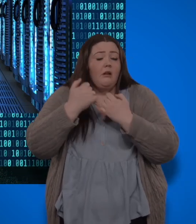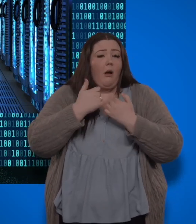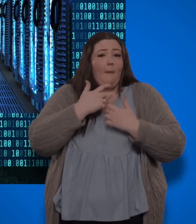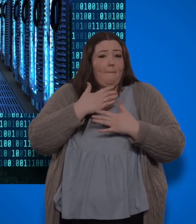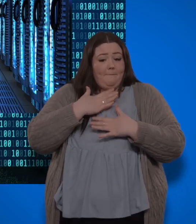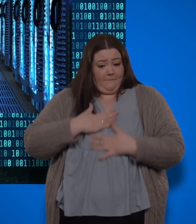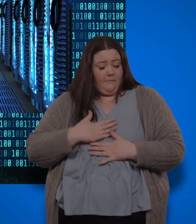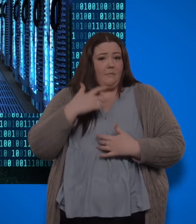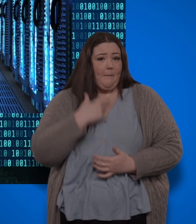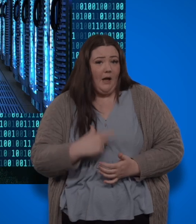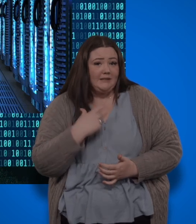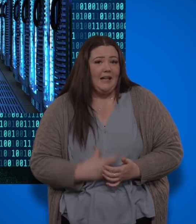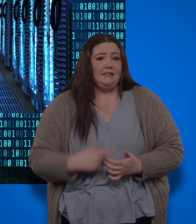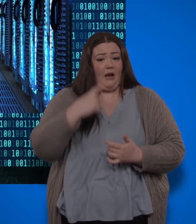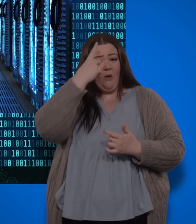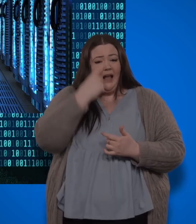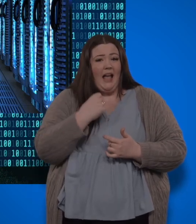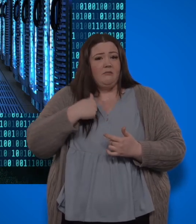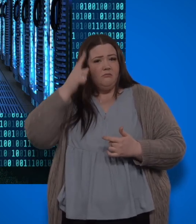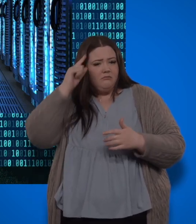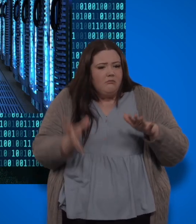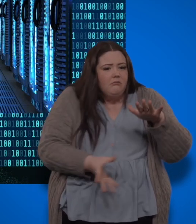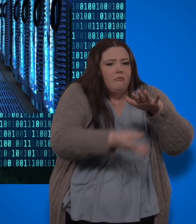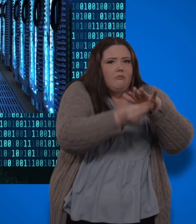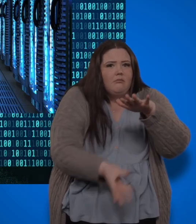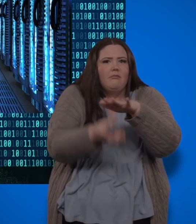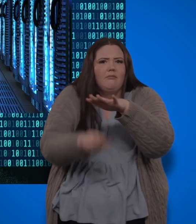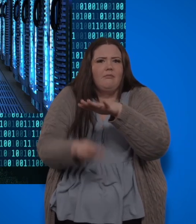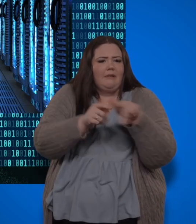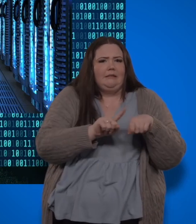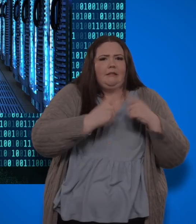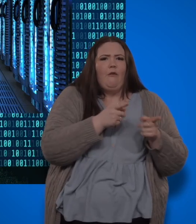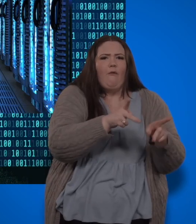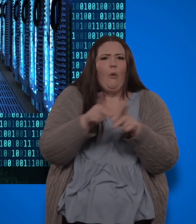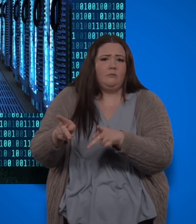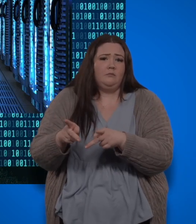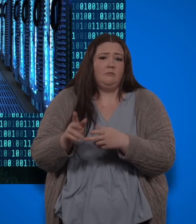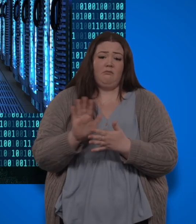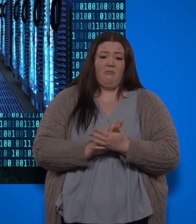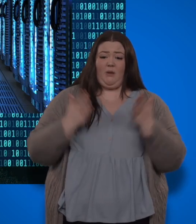just information. It's a weird kind of modern Platonism.